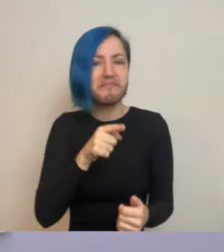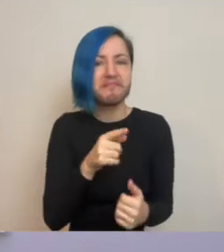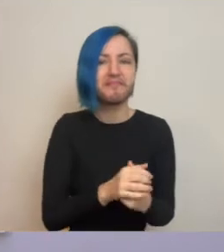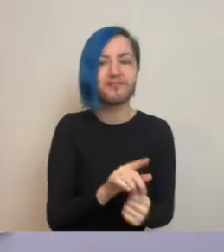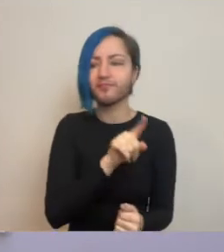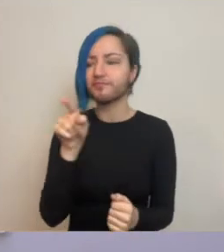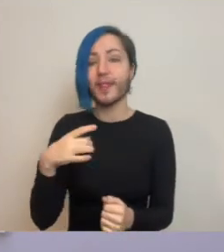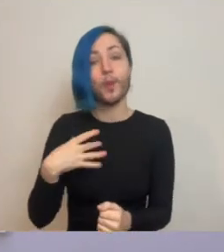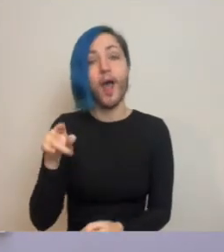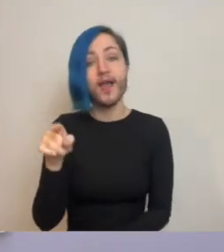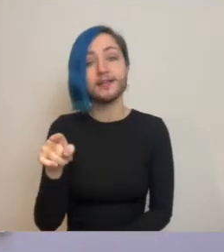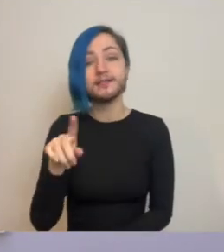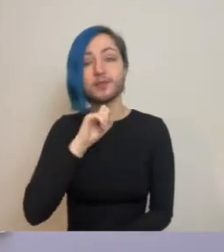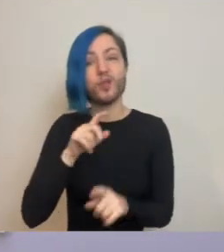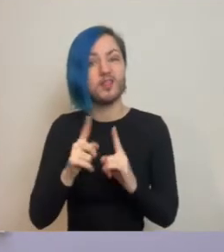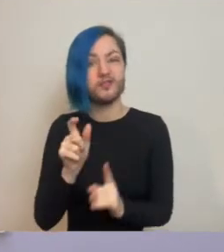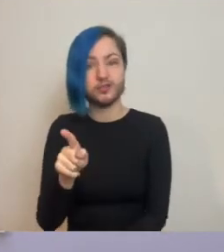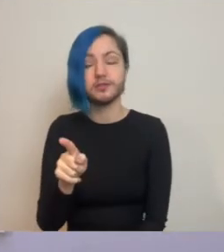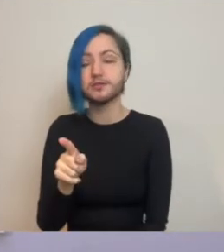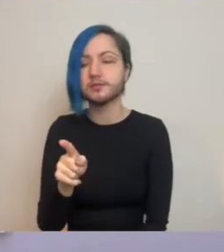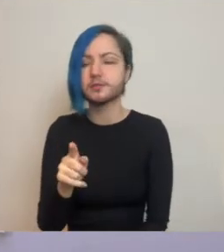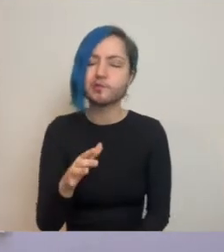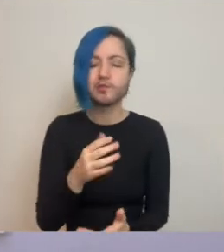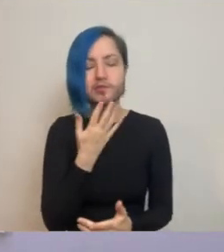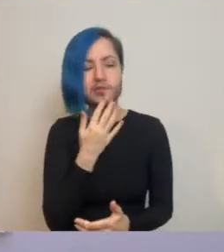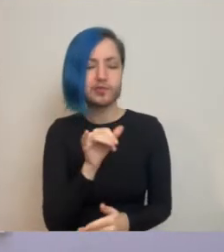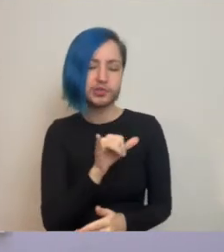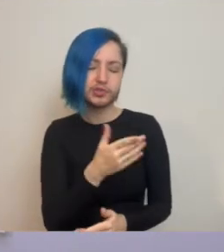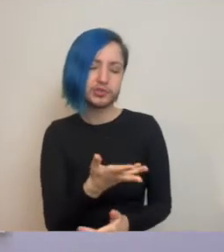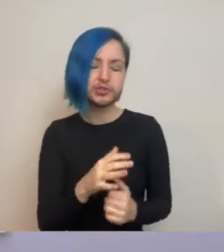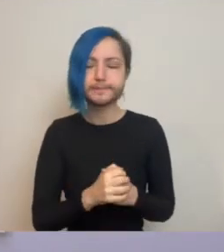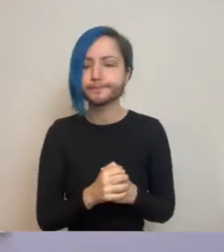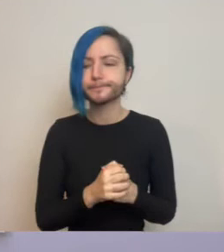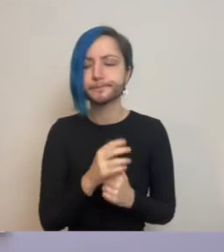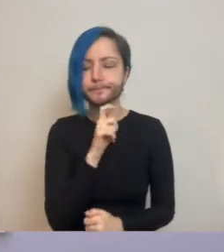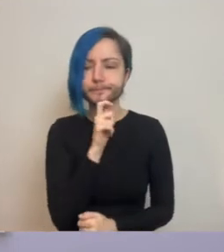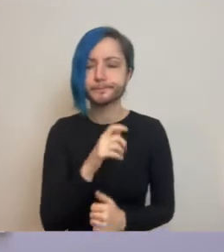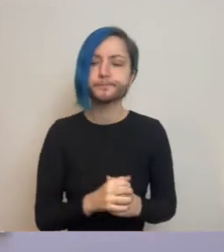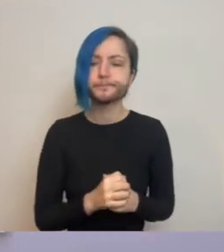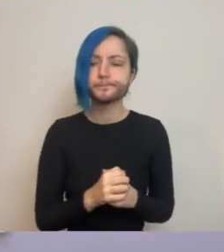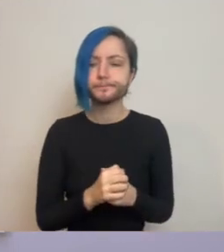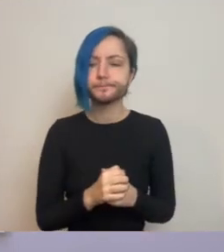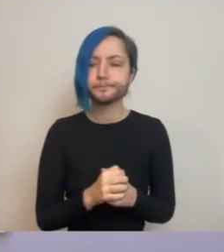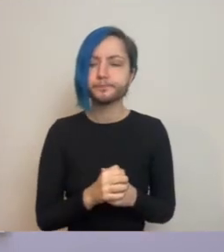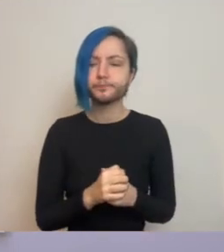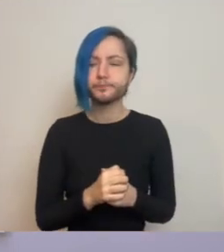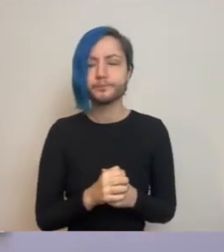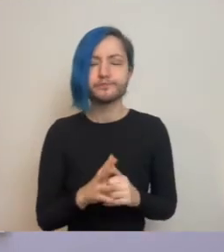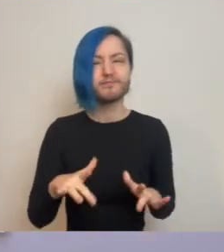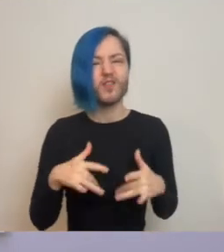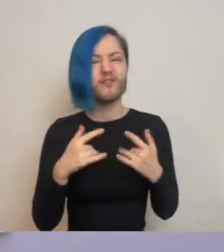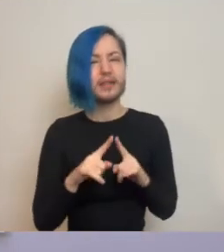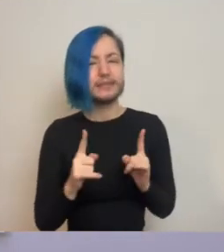I'm going to do something a bit different. So I'm going to get, which one should I use? I want something that feels a bit different